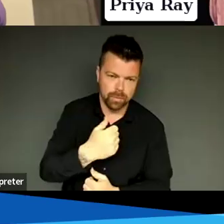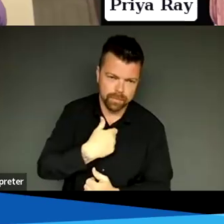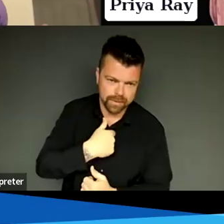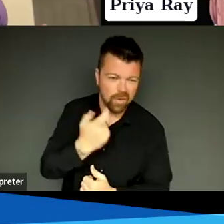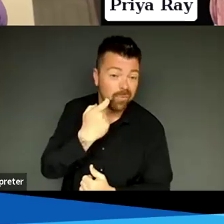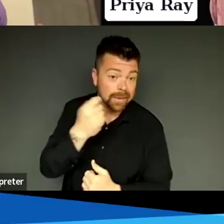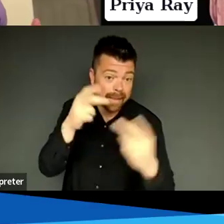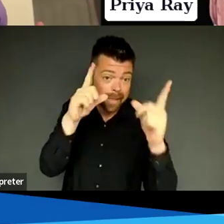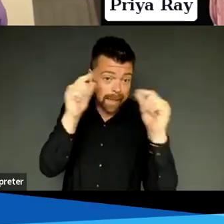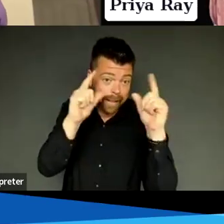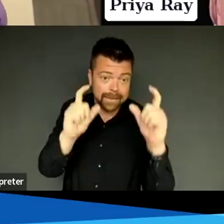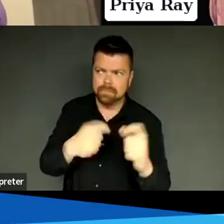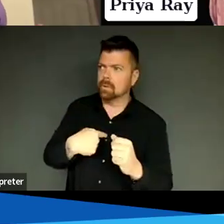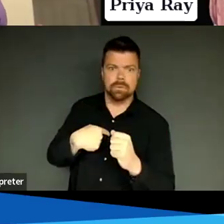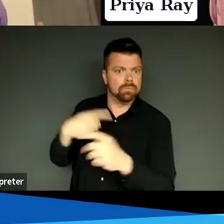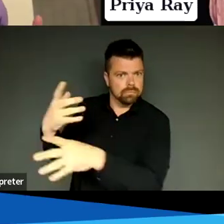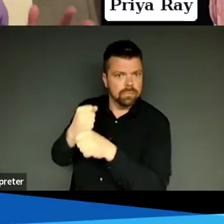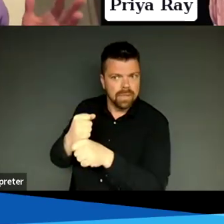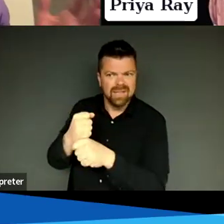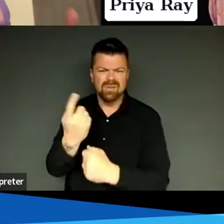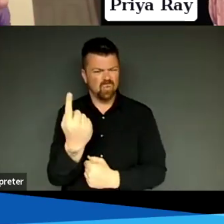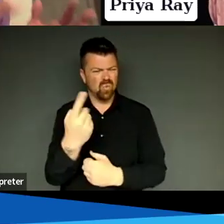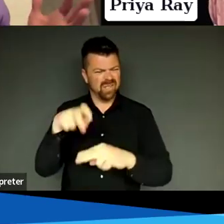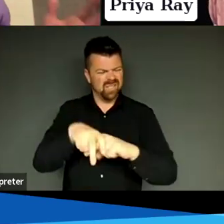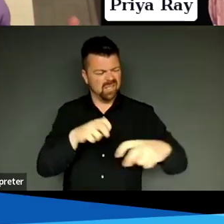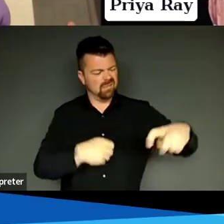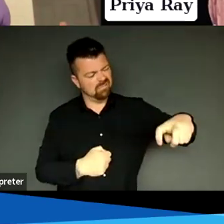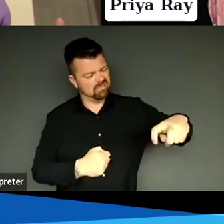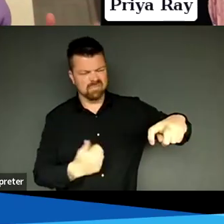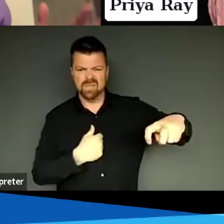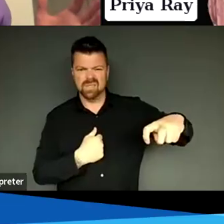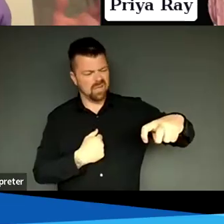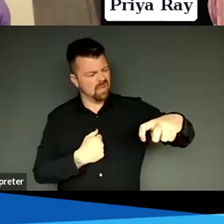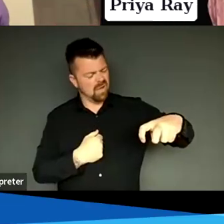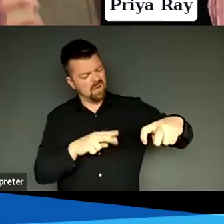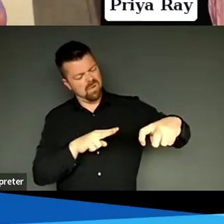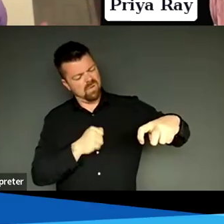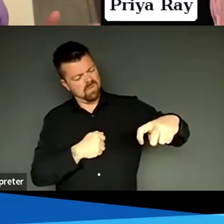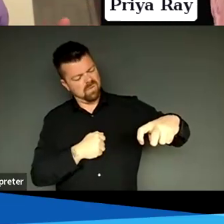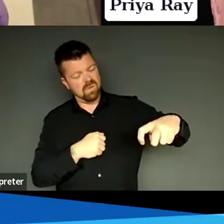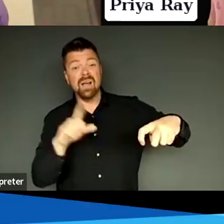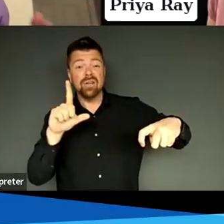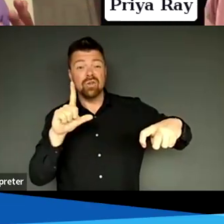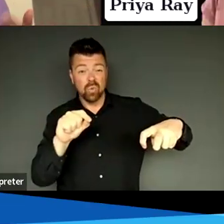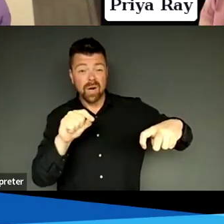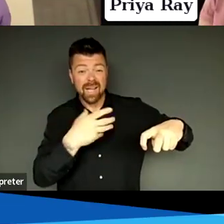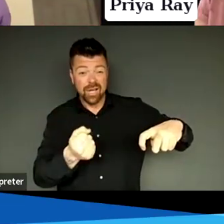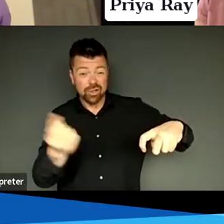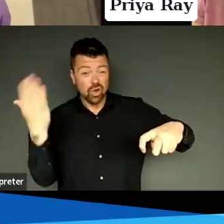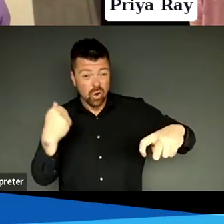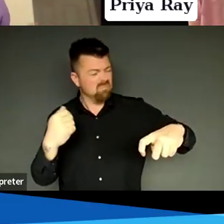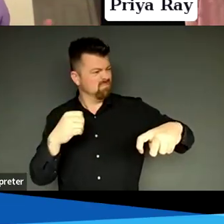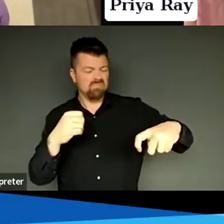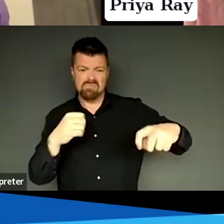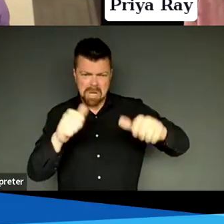it's this chair they wanted me to sit in. And 20 years ago when I was younger, I could have did that transfer. Now that